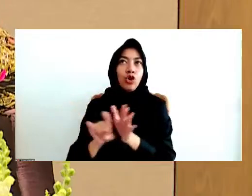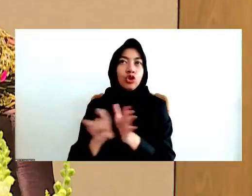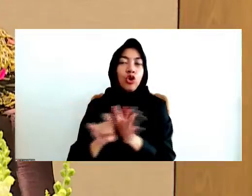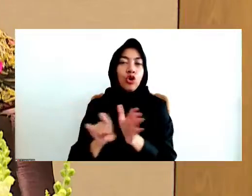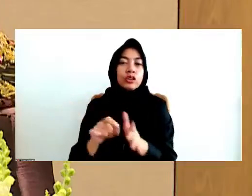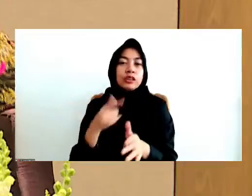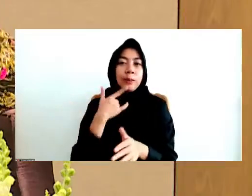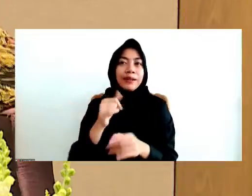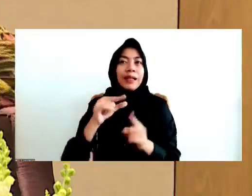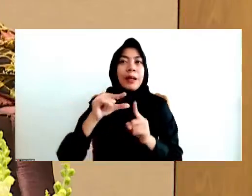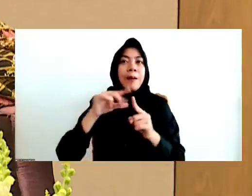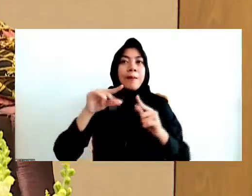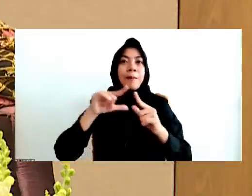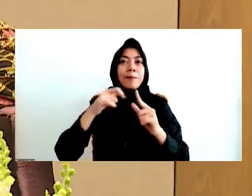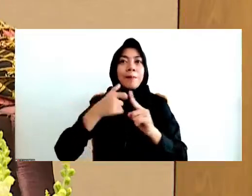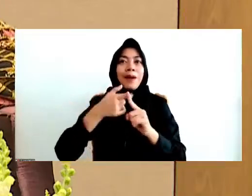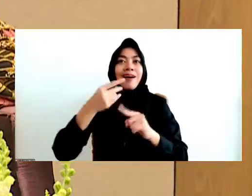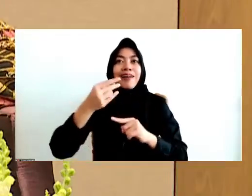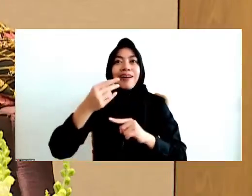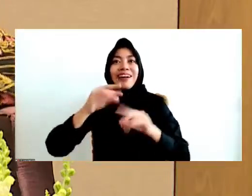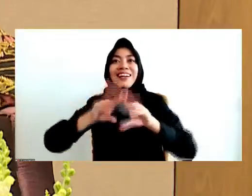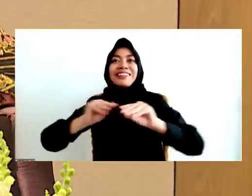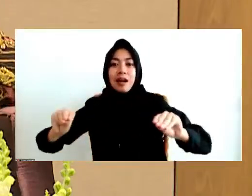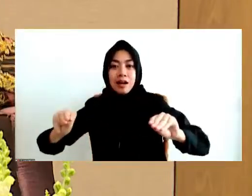Prakerja that provide